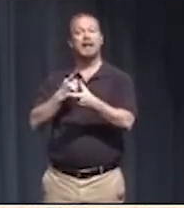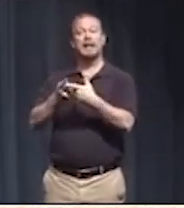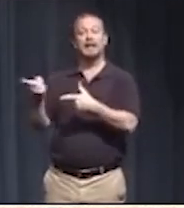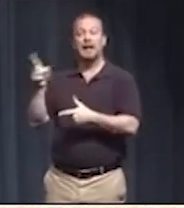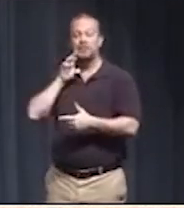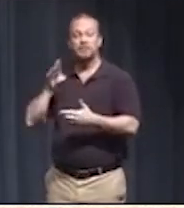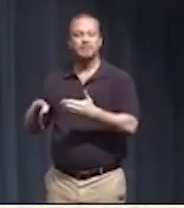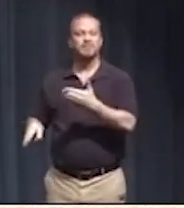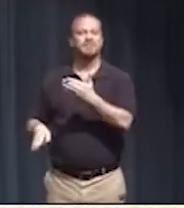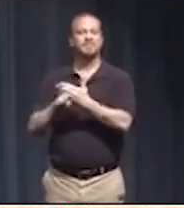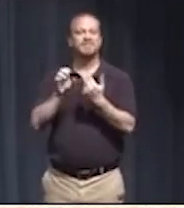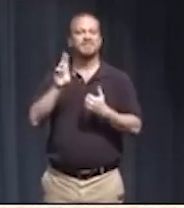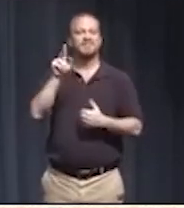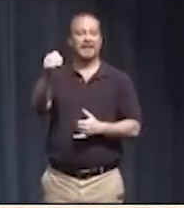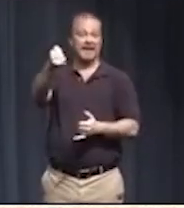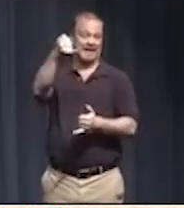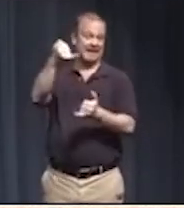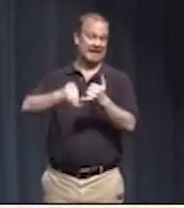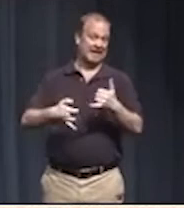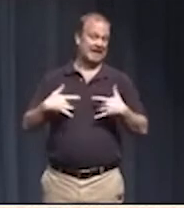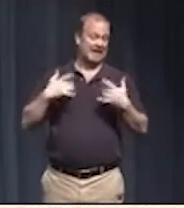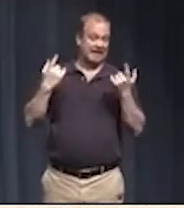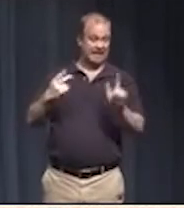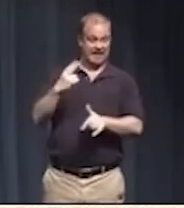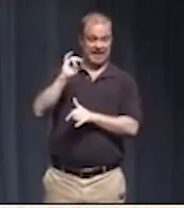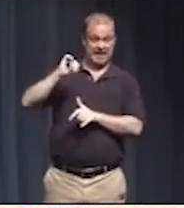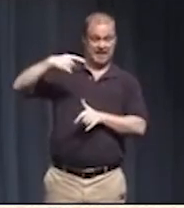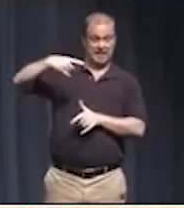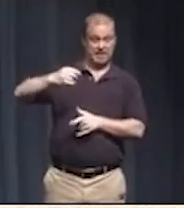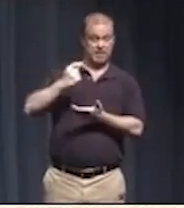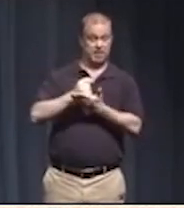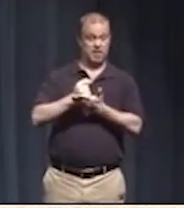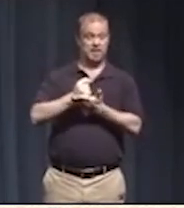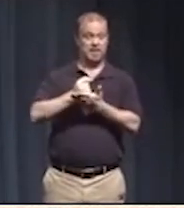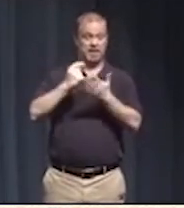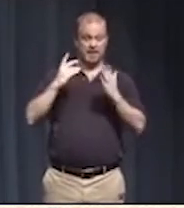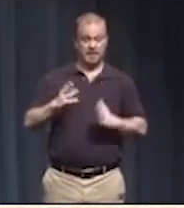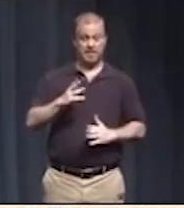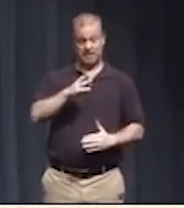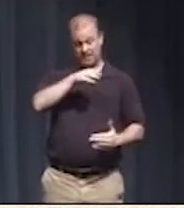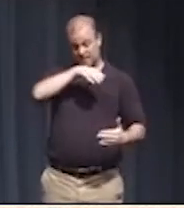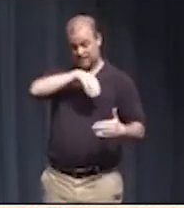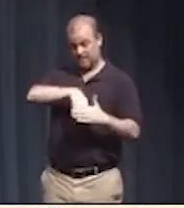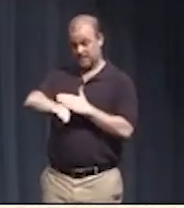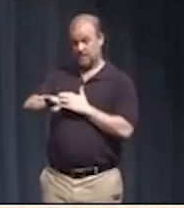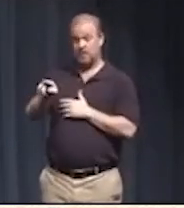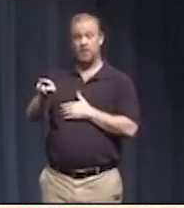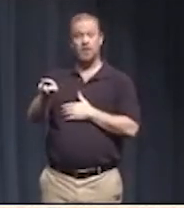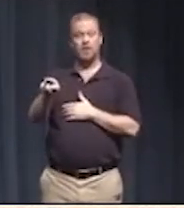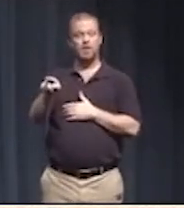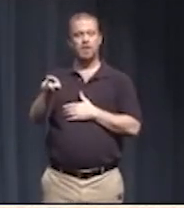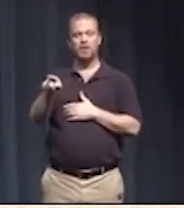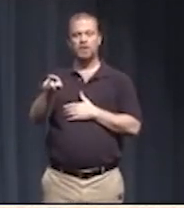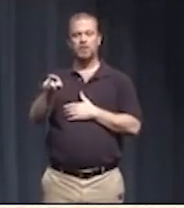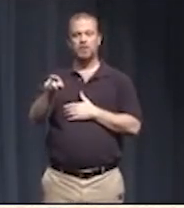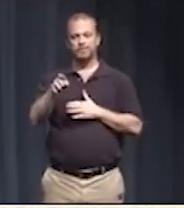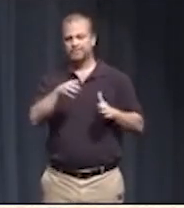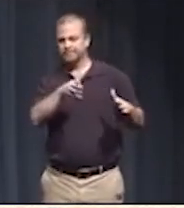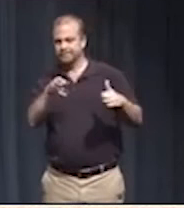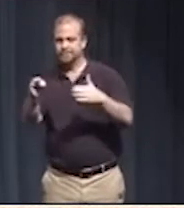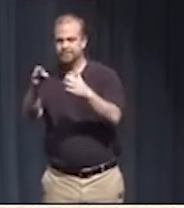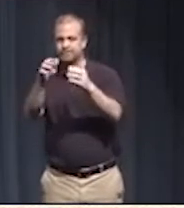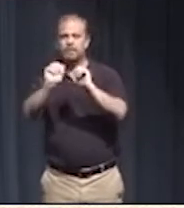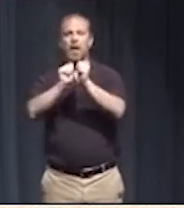out. His last event in hippotherapy, the therapist actually entered him in a obstacle course contest